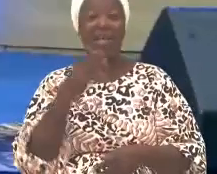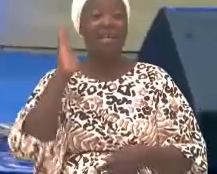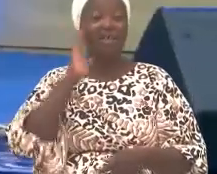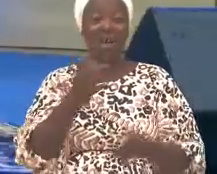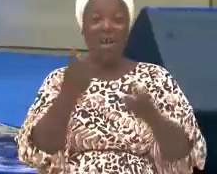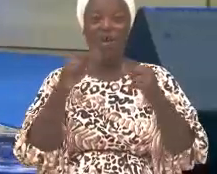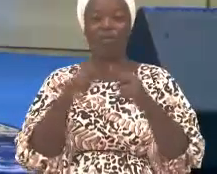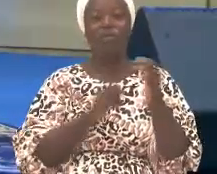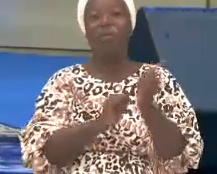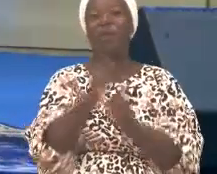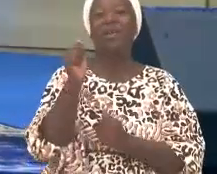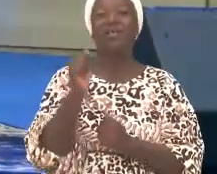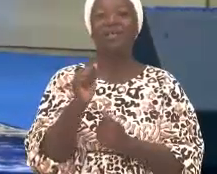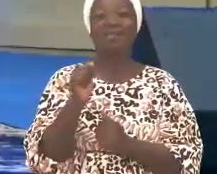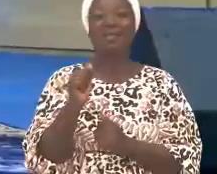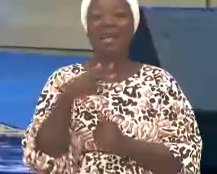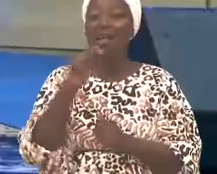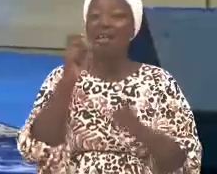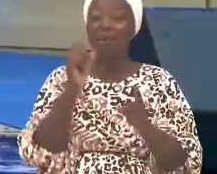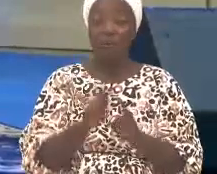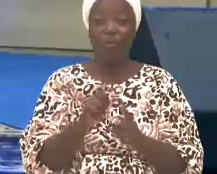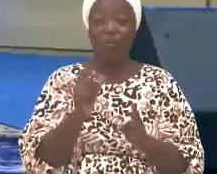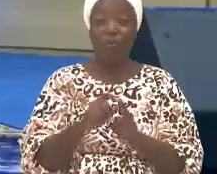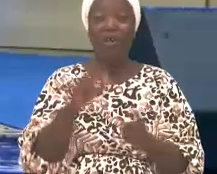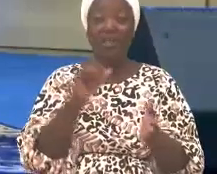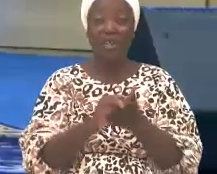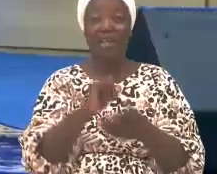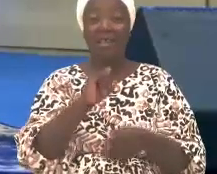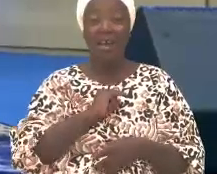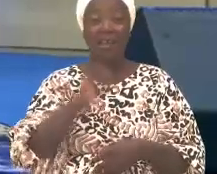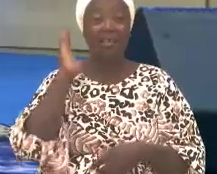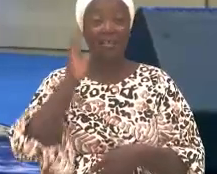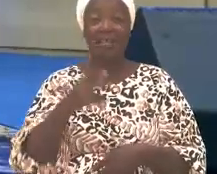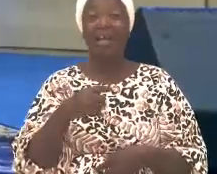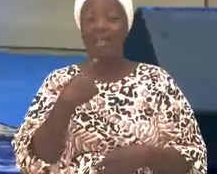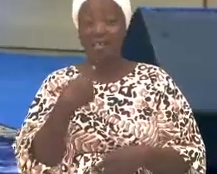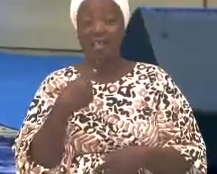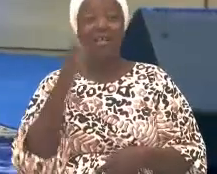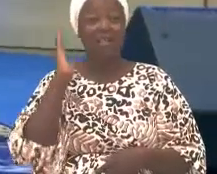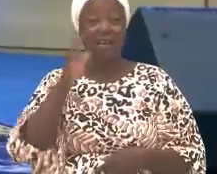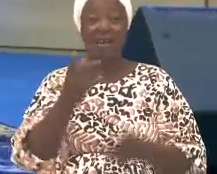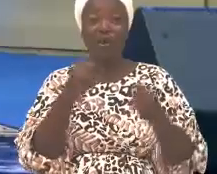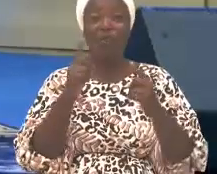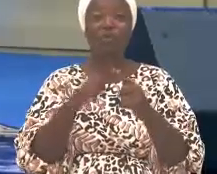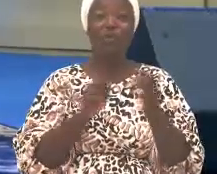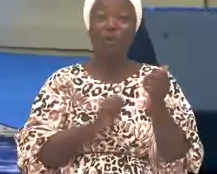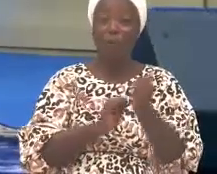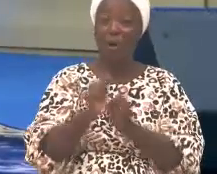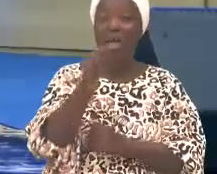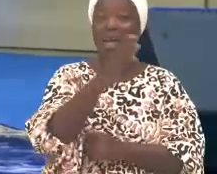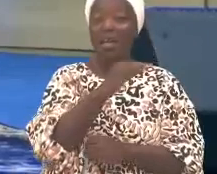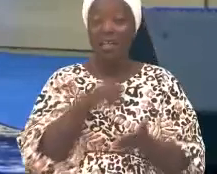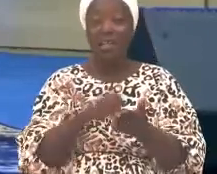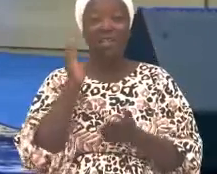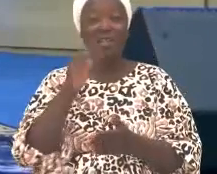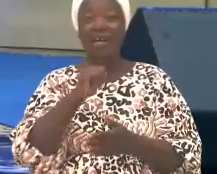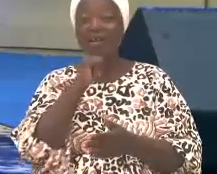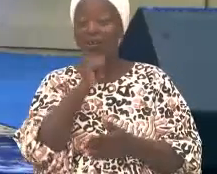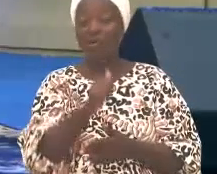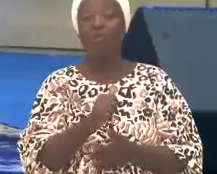pass. The word that I shall speak shall come to pass. It shall no more